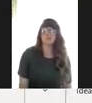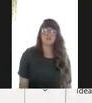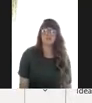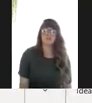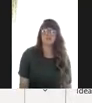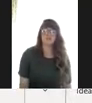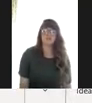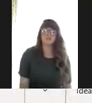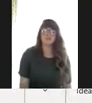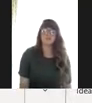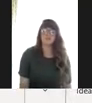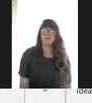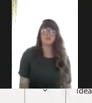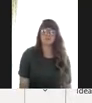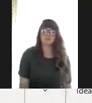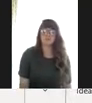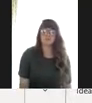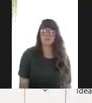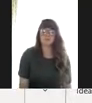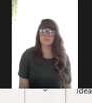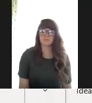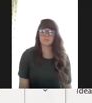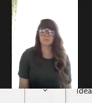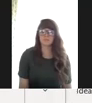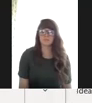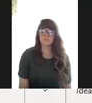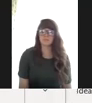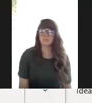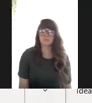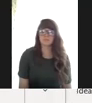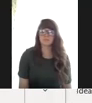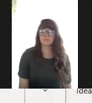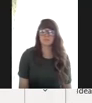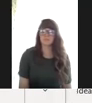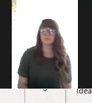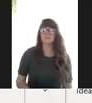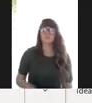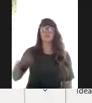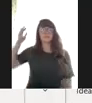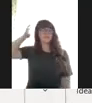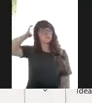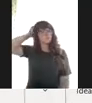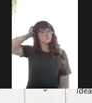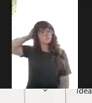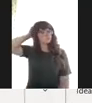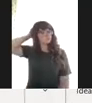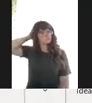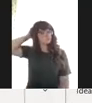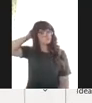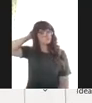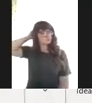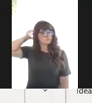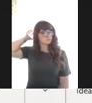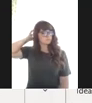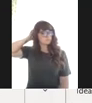There's two types of hope, okay? There's objective hope, which, in other words, hope always has an object, just like